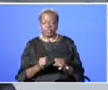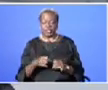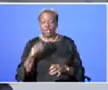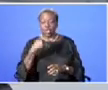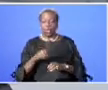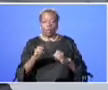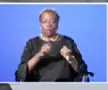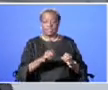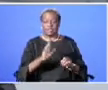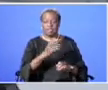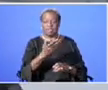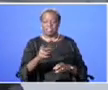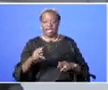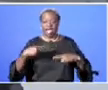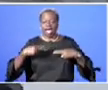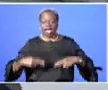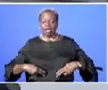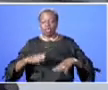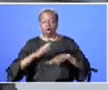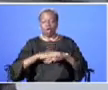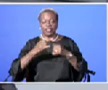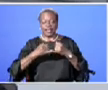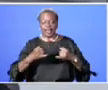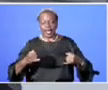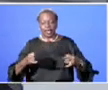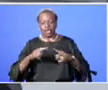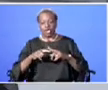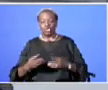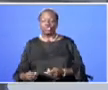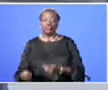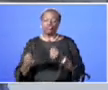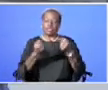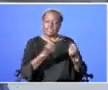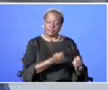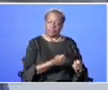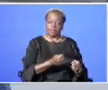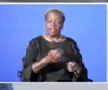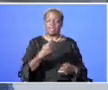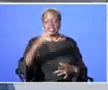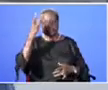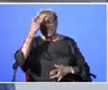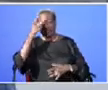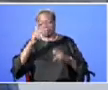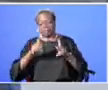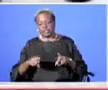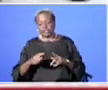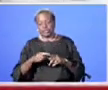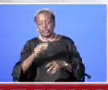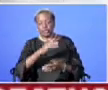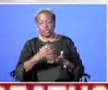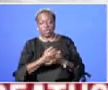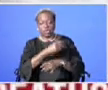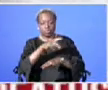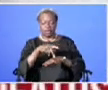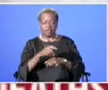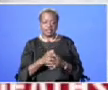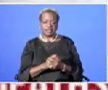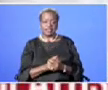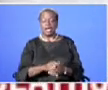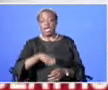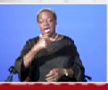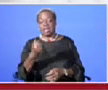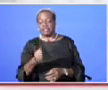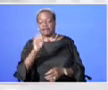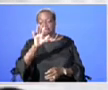put their health on the line in order to transport that patient to New Providence. Another five people have